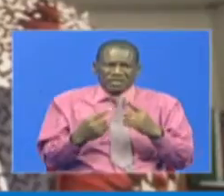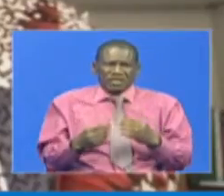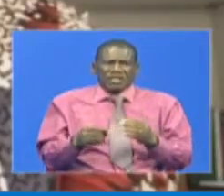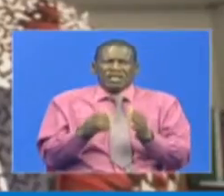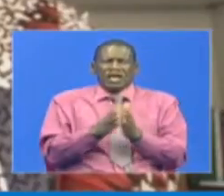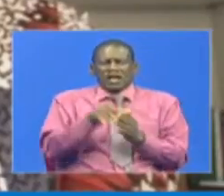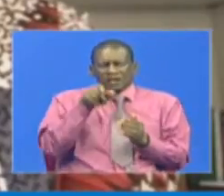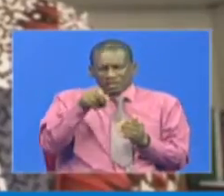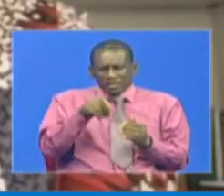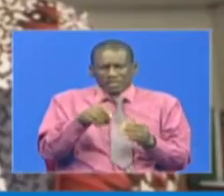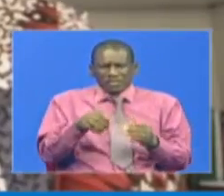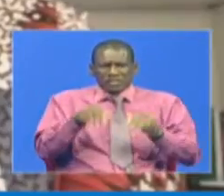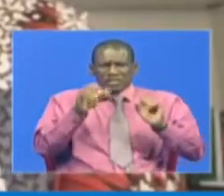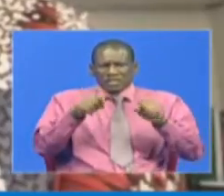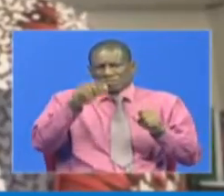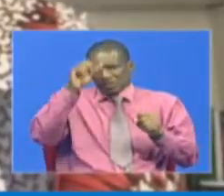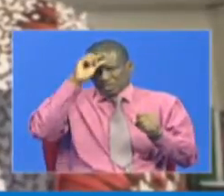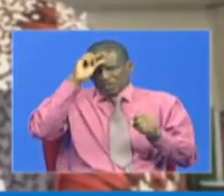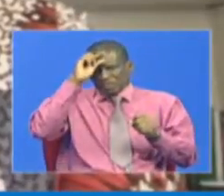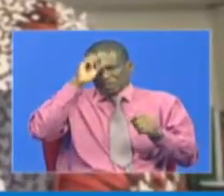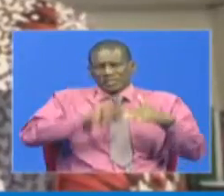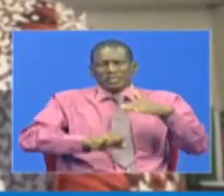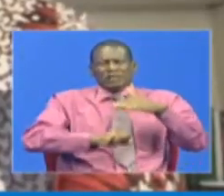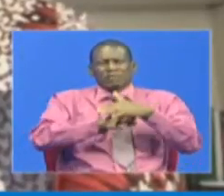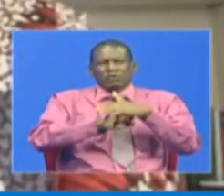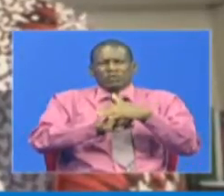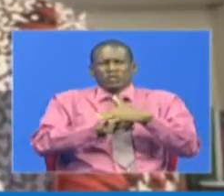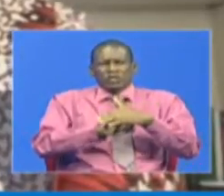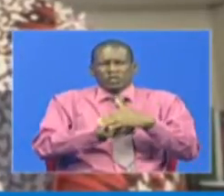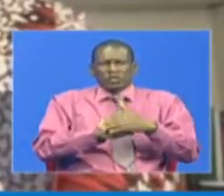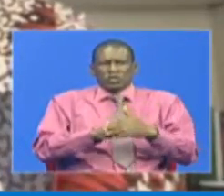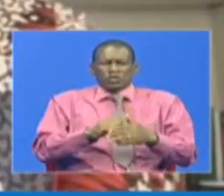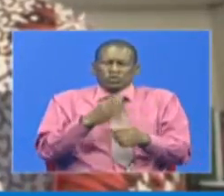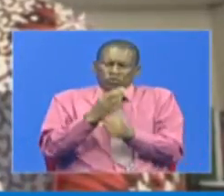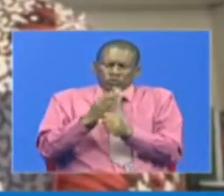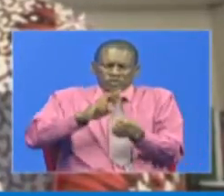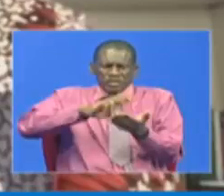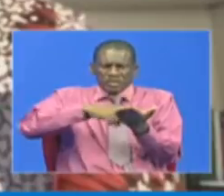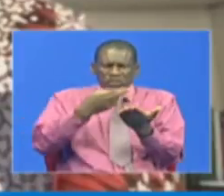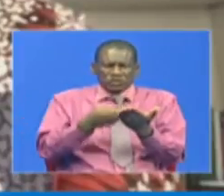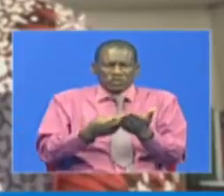that will be government's own support to leverage the resources